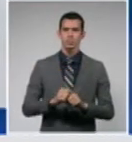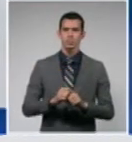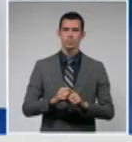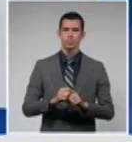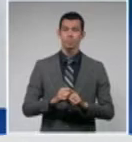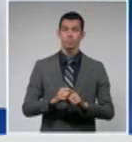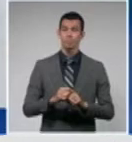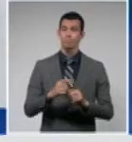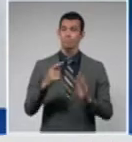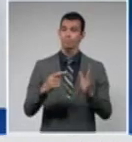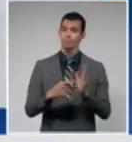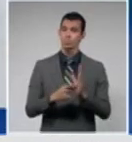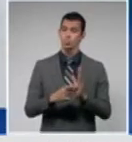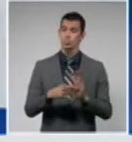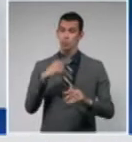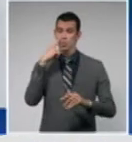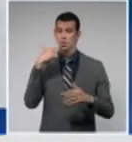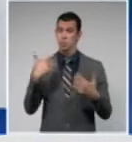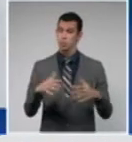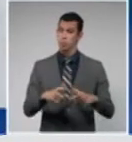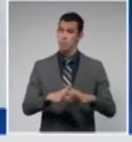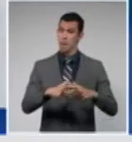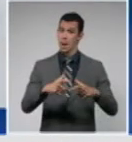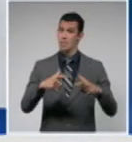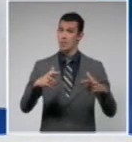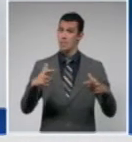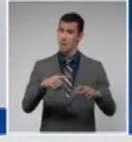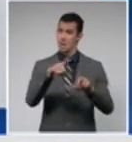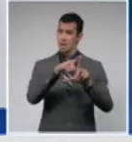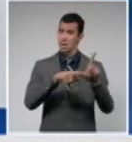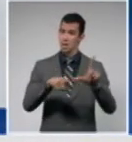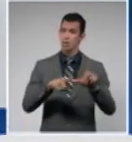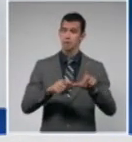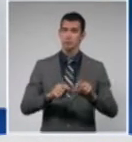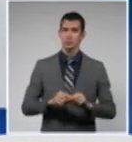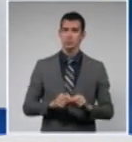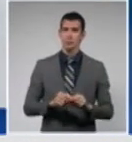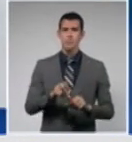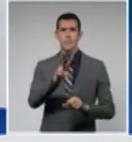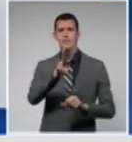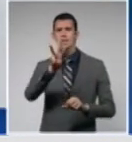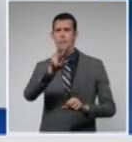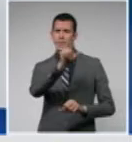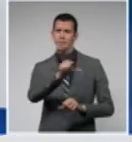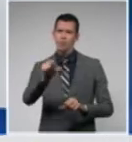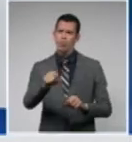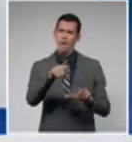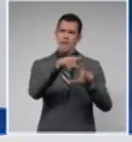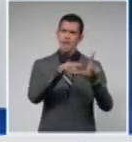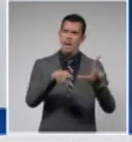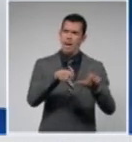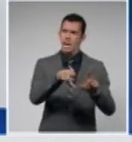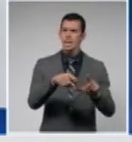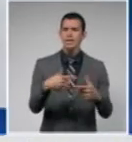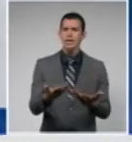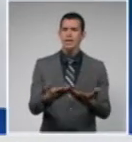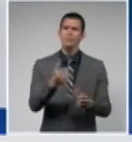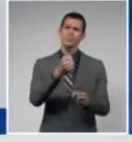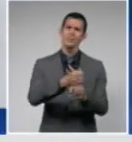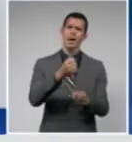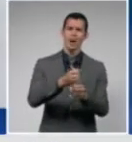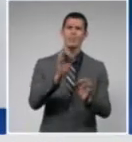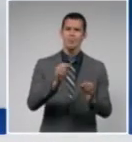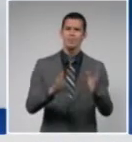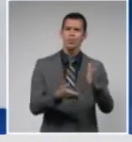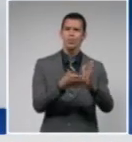each, Cotorro, Boyeros, La Lisa, and San Miguel del Padrón with 2,